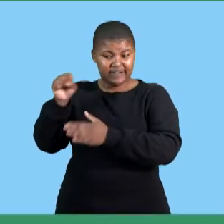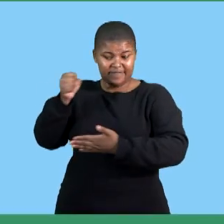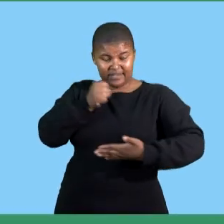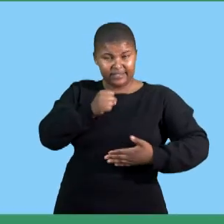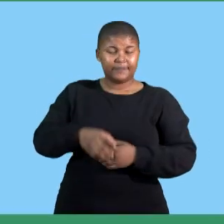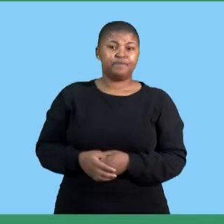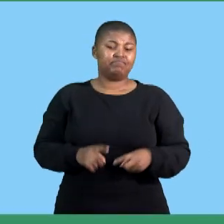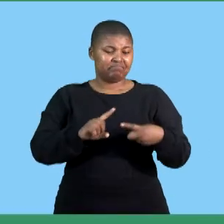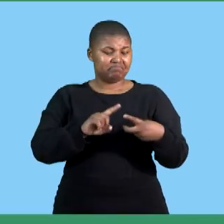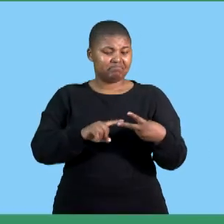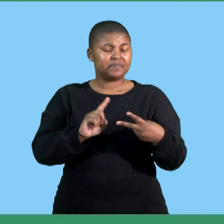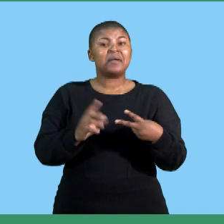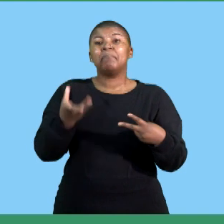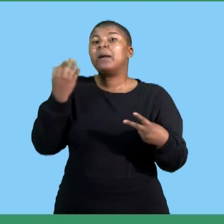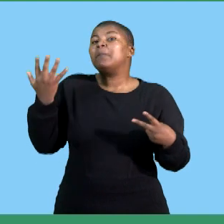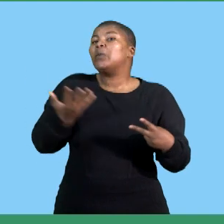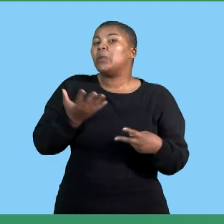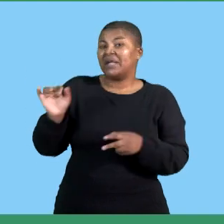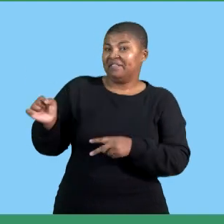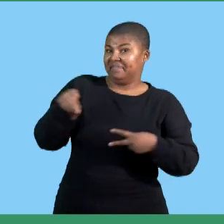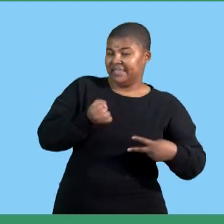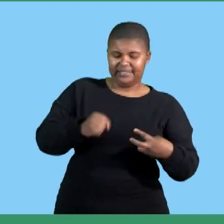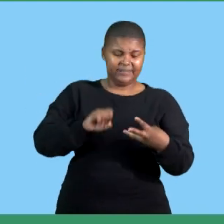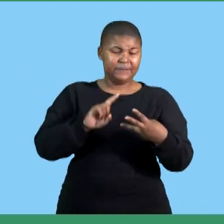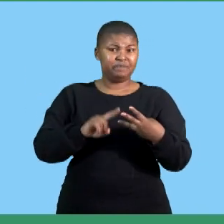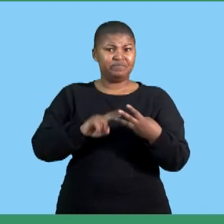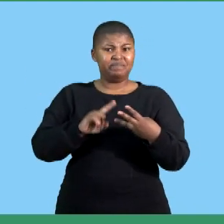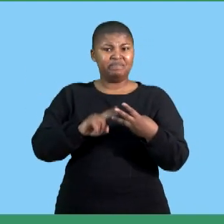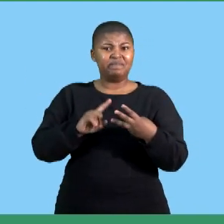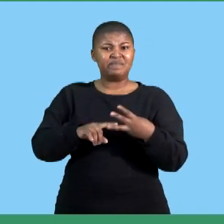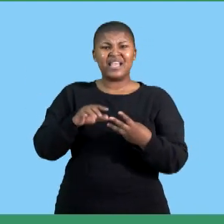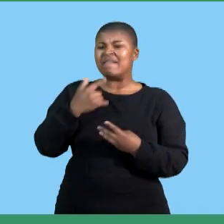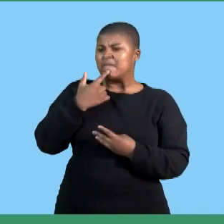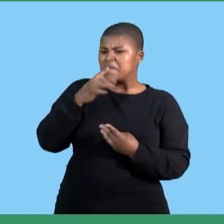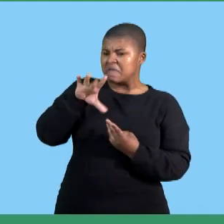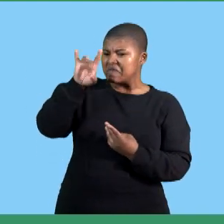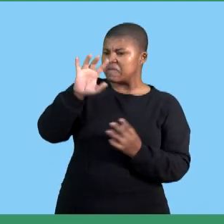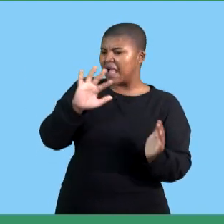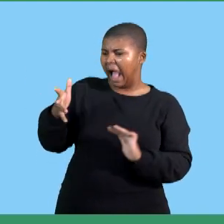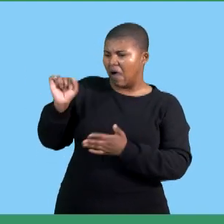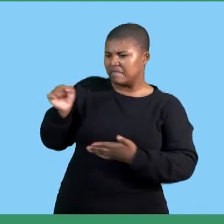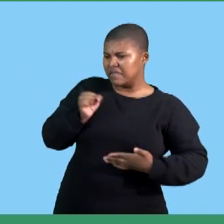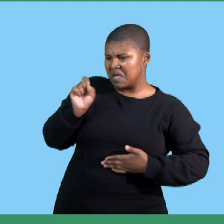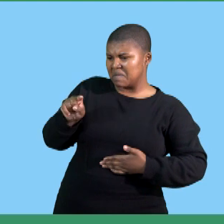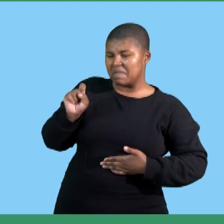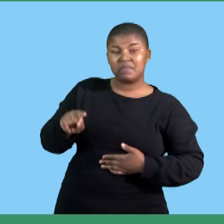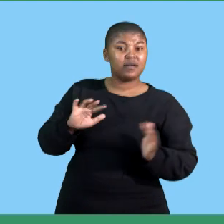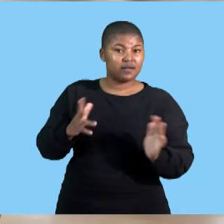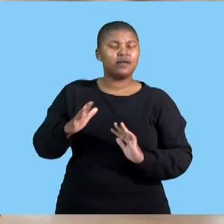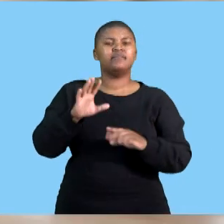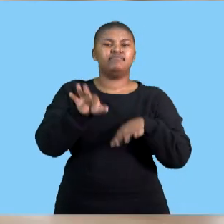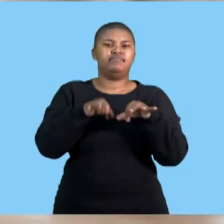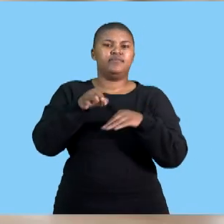need funding and look at the sources of funding, and lastly, look at the factors that influence the choice of funding.